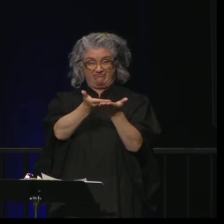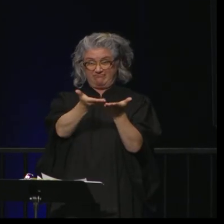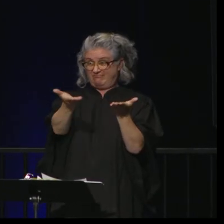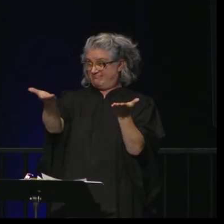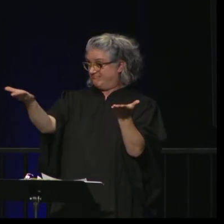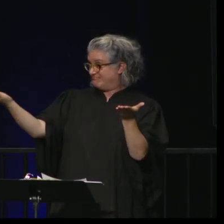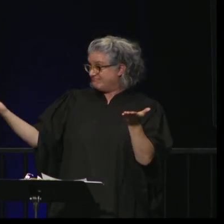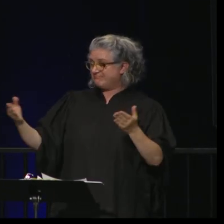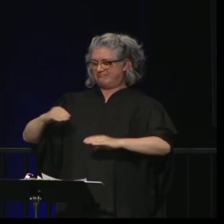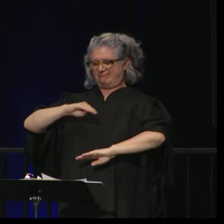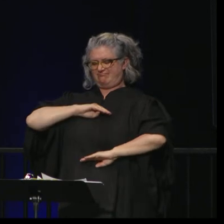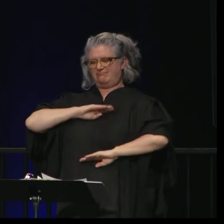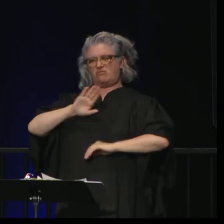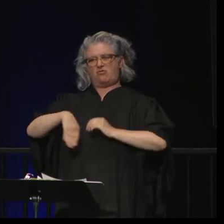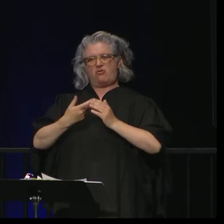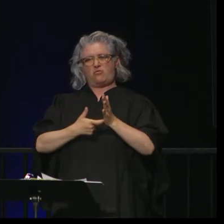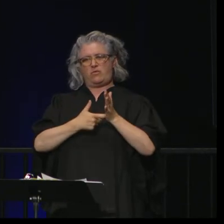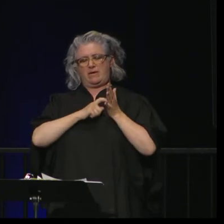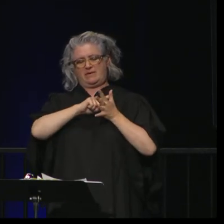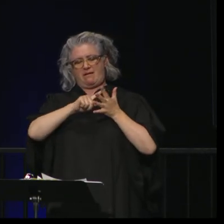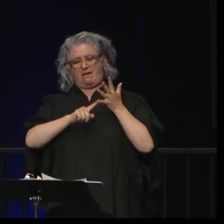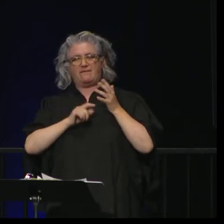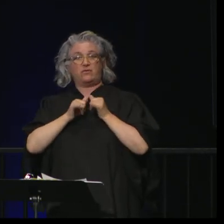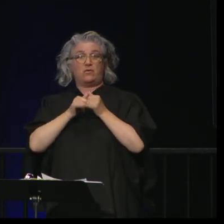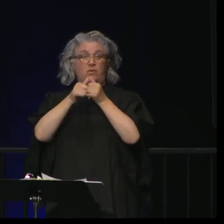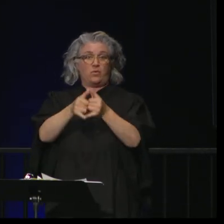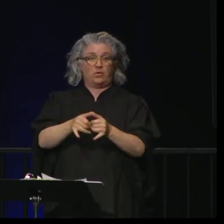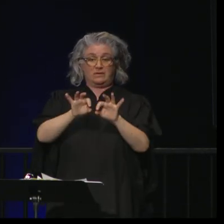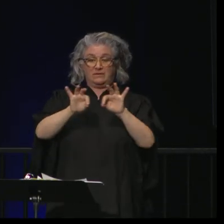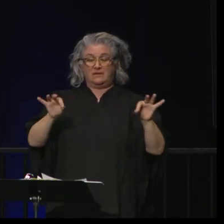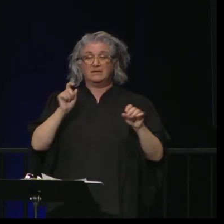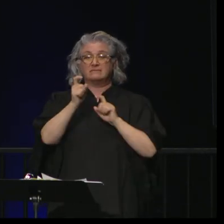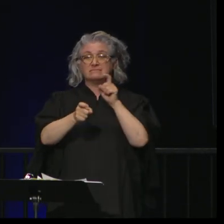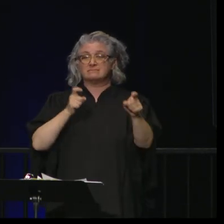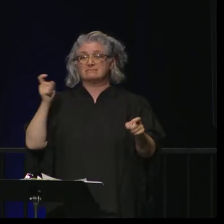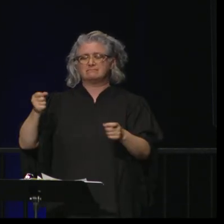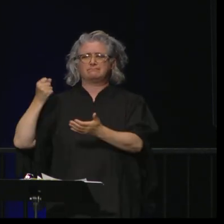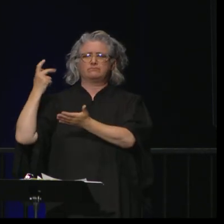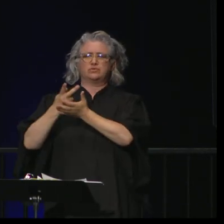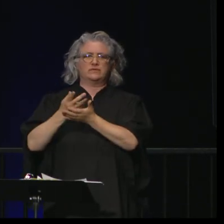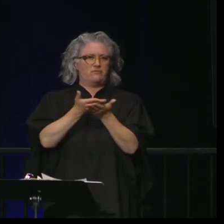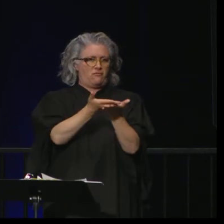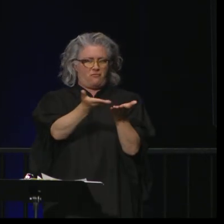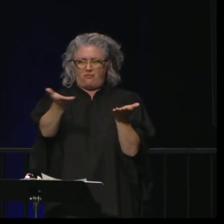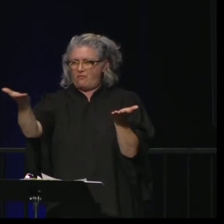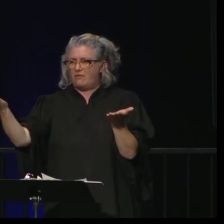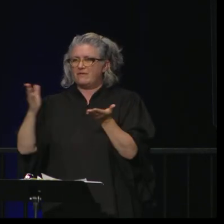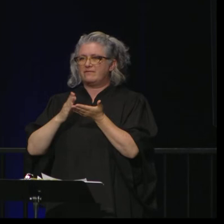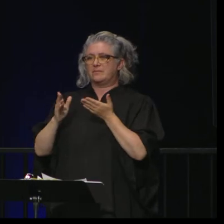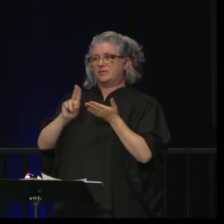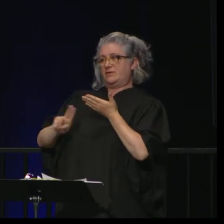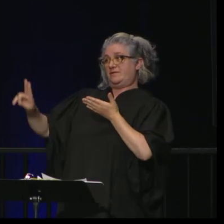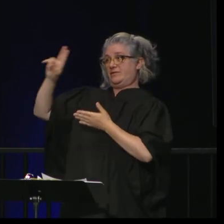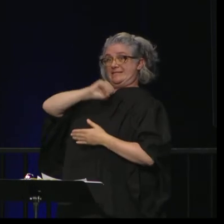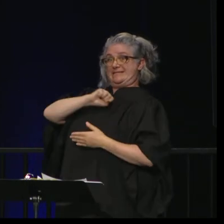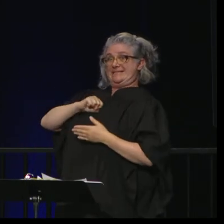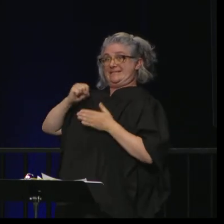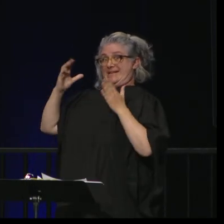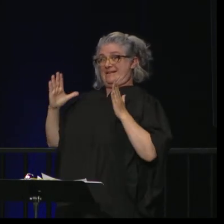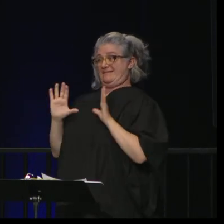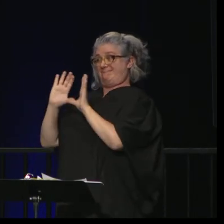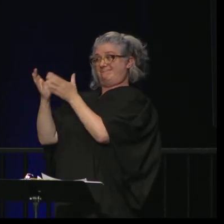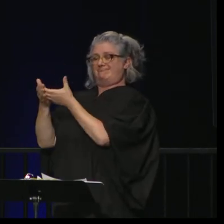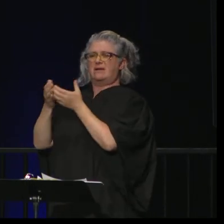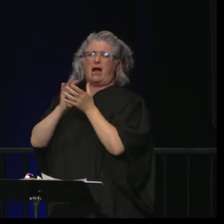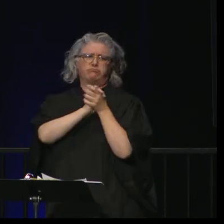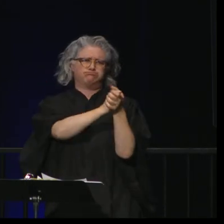for the awards that they are about to receive, and that each has been duly approved by the University Senate. My congratulations to each of